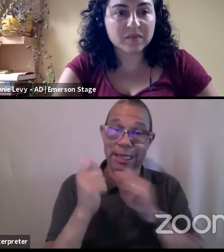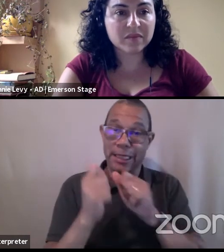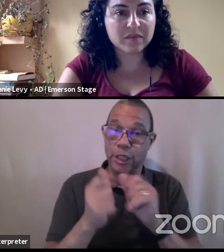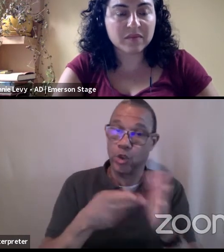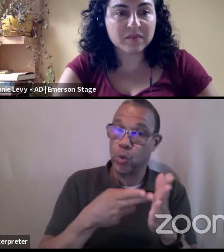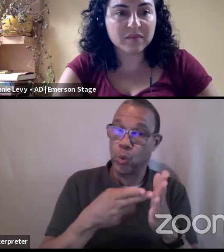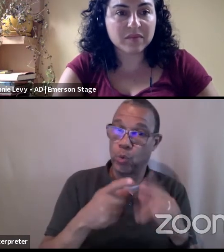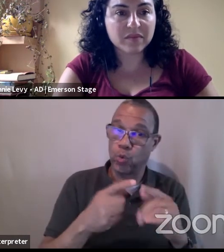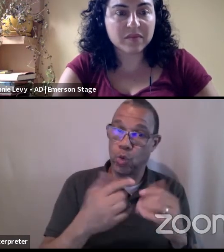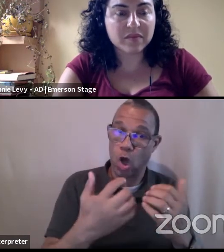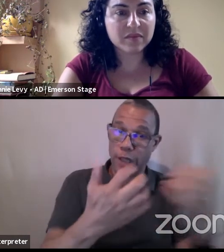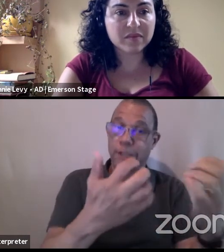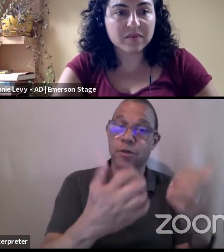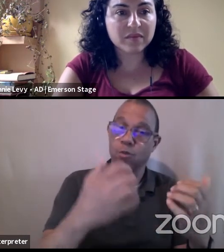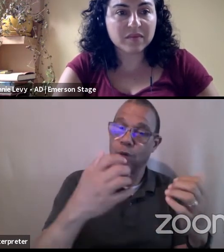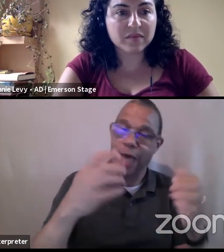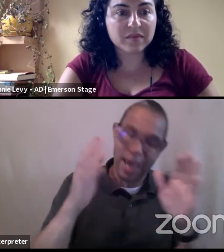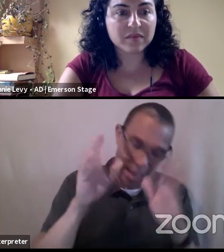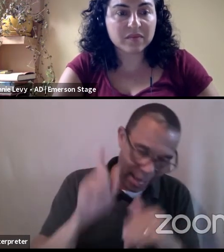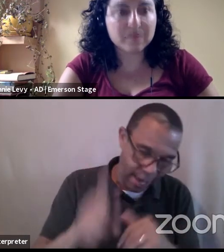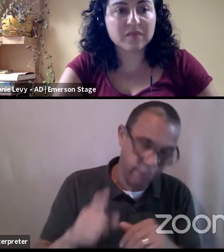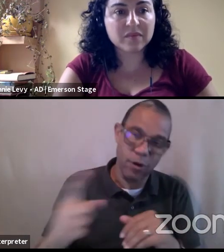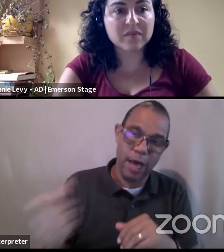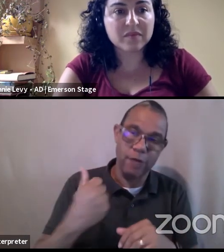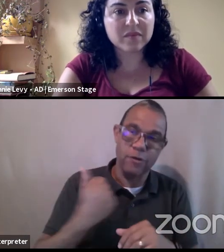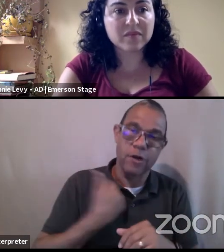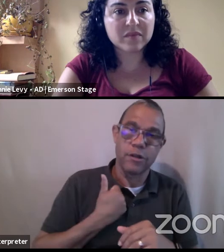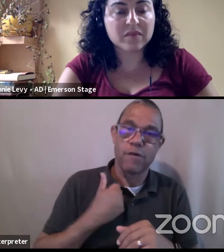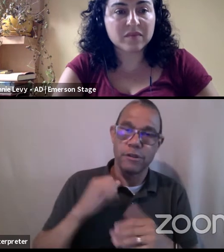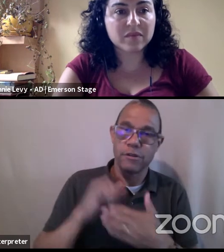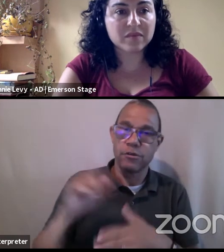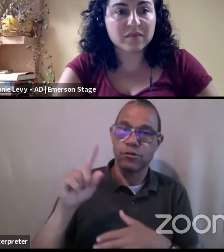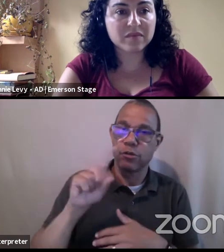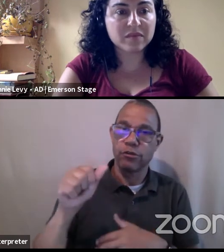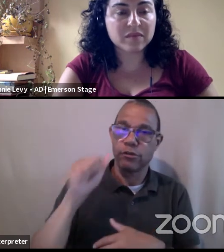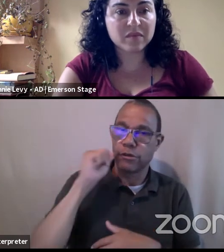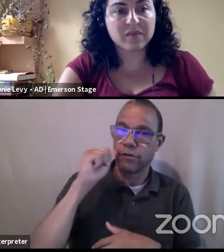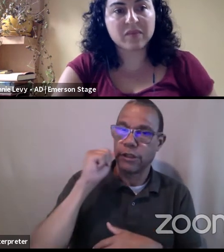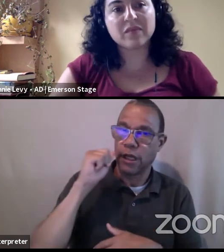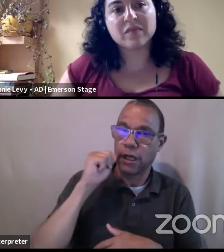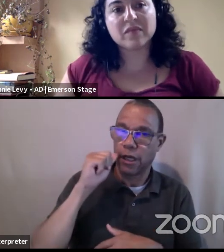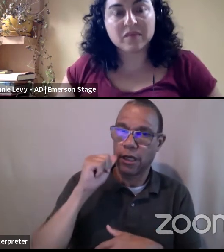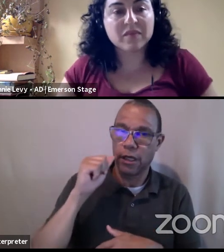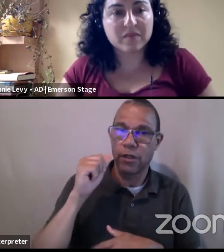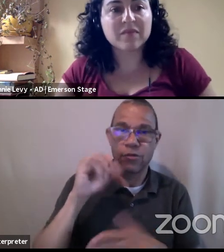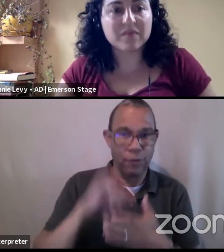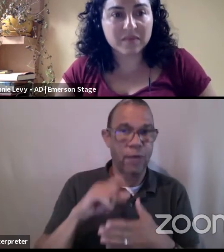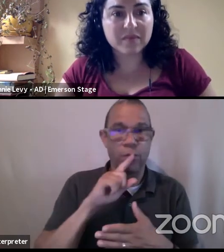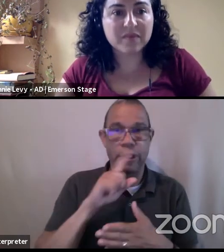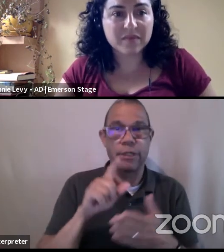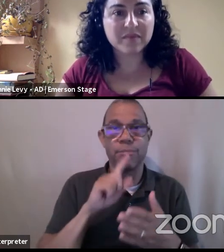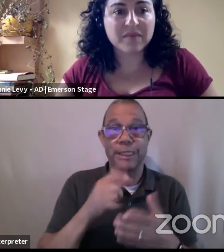have to ask ourselves a lot of questions like that in order to, you know, be here and now.